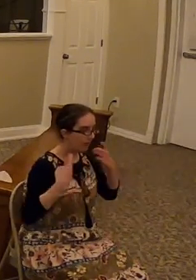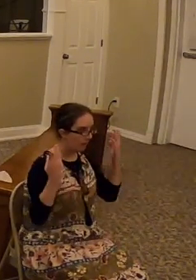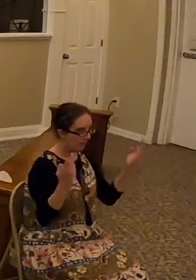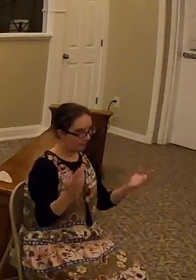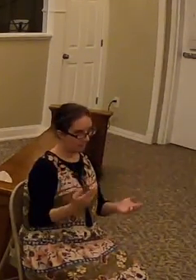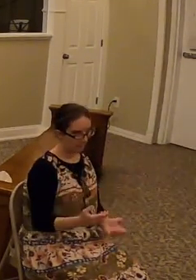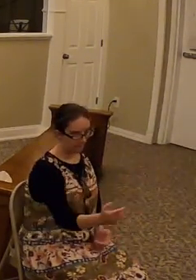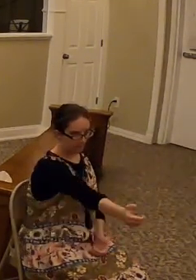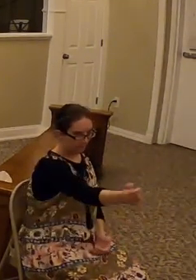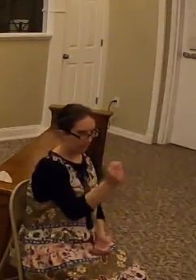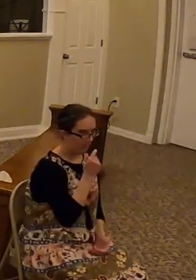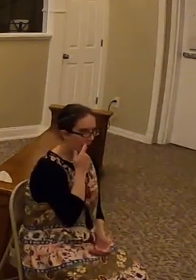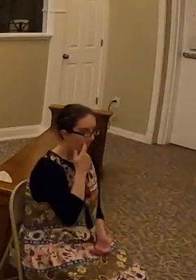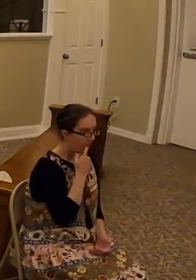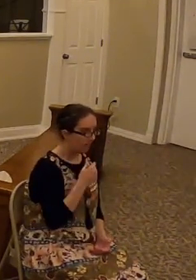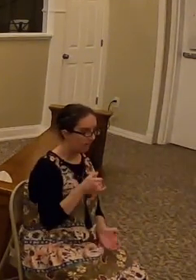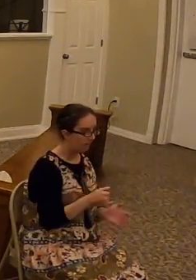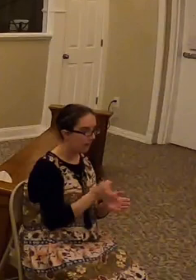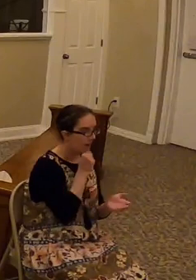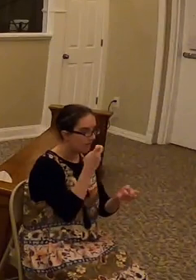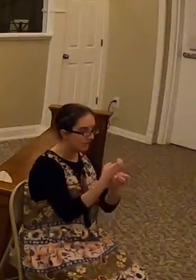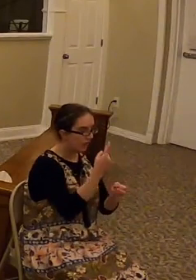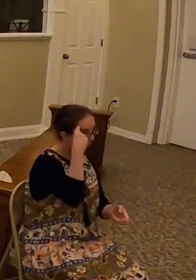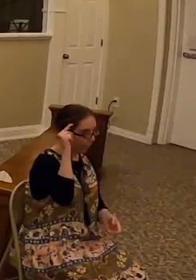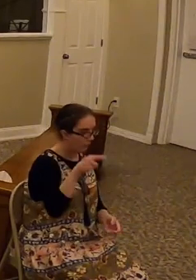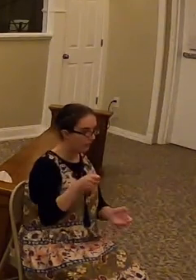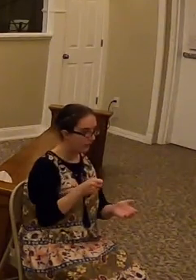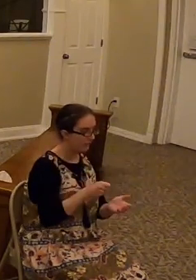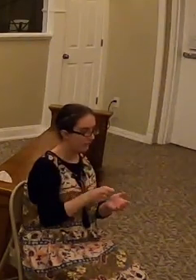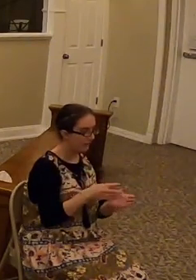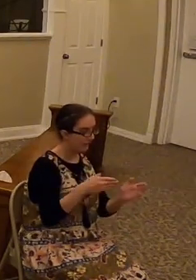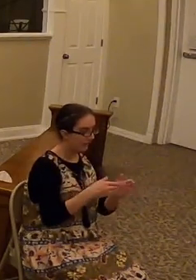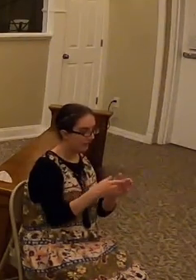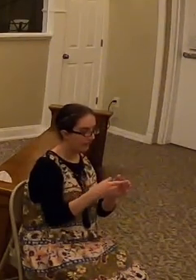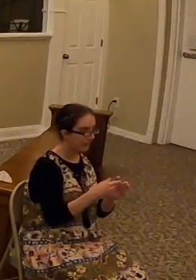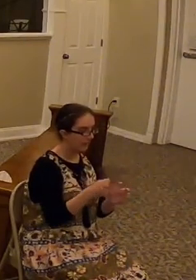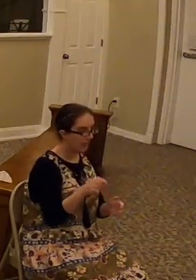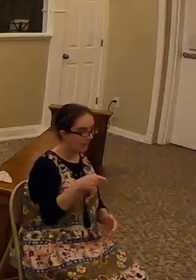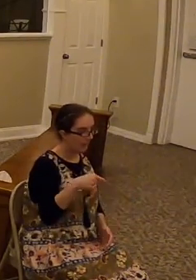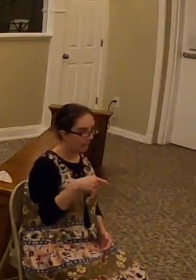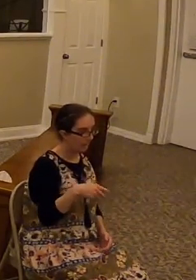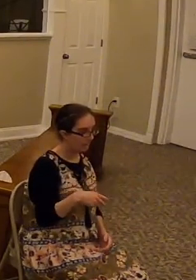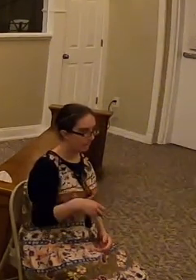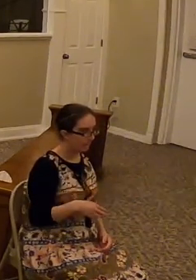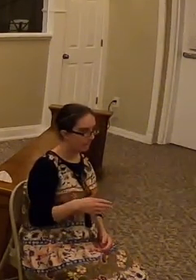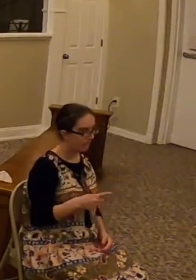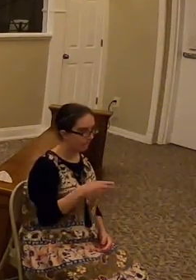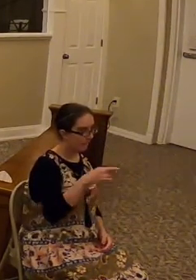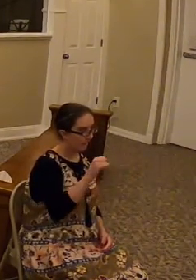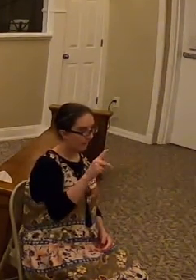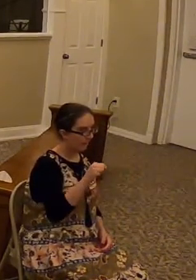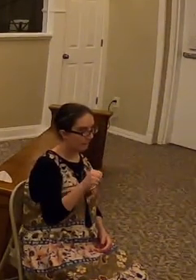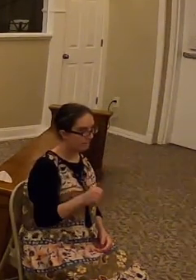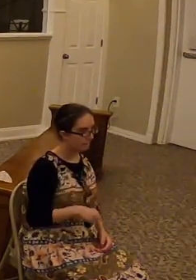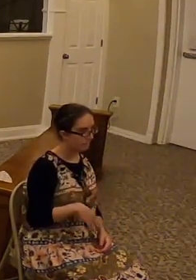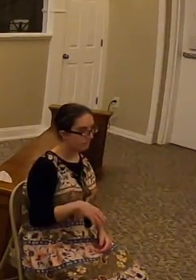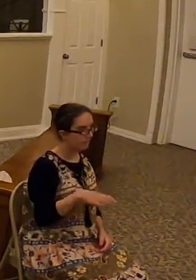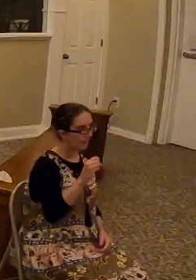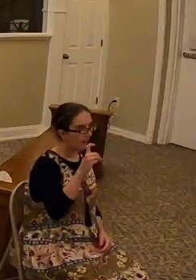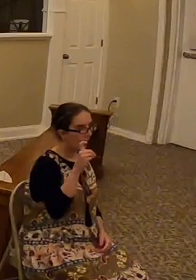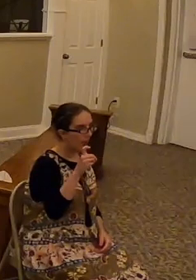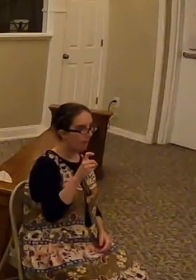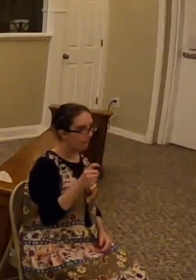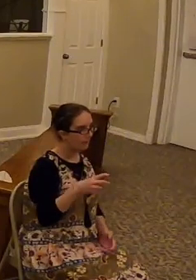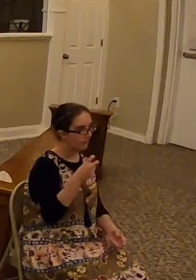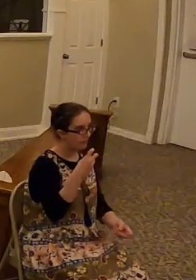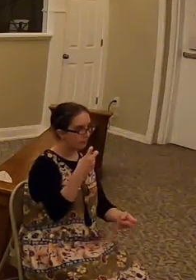Hallelujah. And it's hard for you to kick against the pricks. And so, you know what the preacher was? That was an ox goad. That was